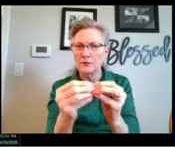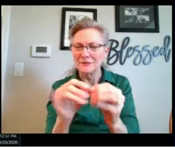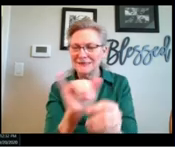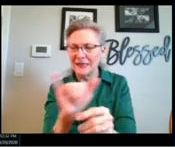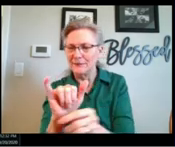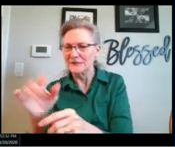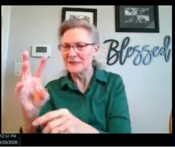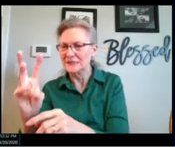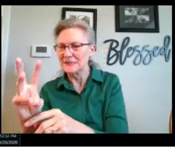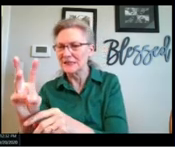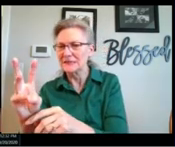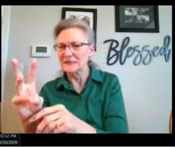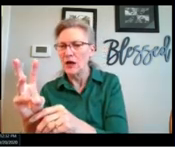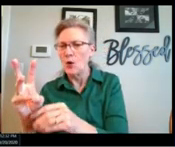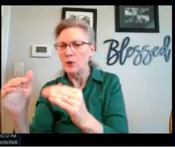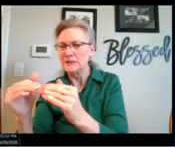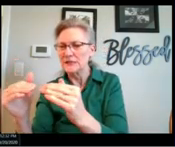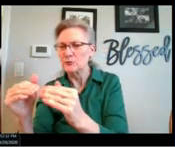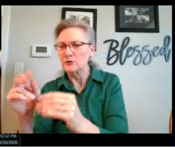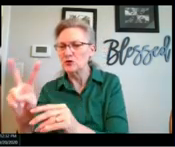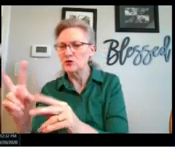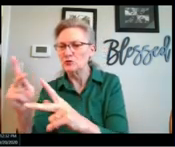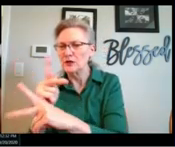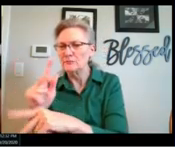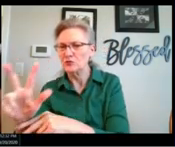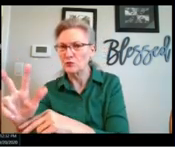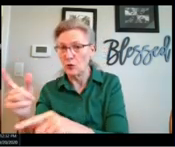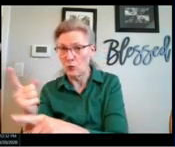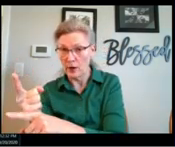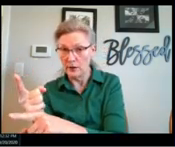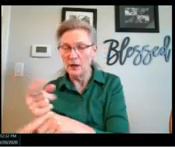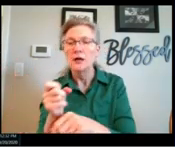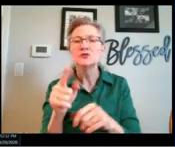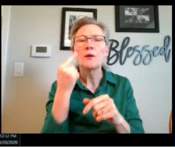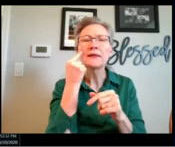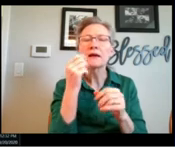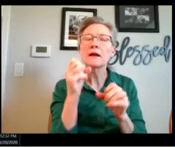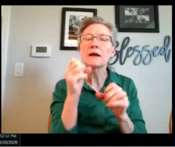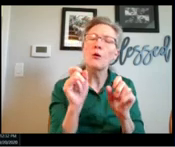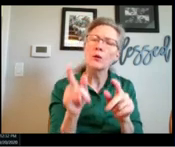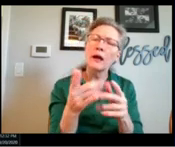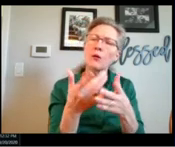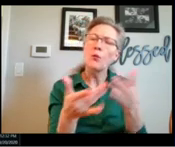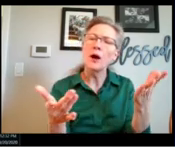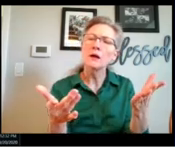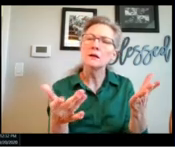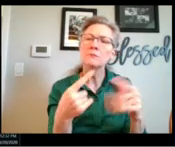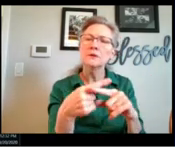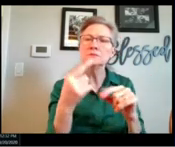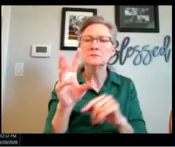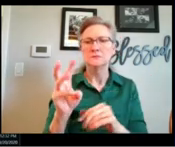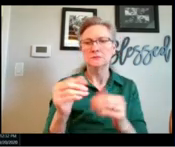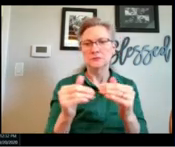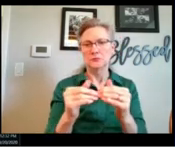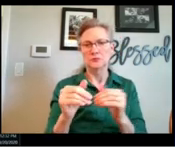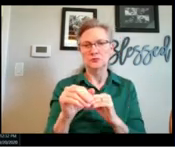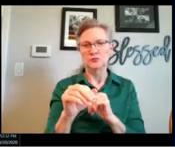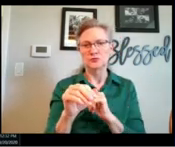that 6 became one number when I plugged in 3 for my width, right? So I'm thinking, okay, well, what plus 6 gets me